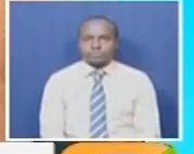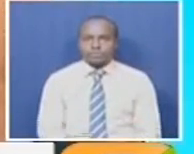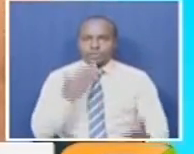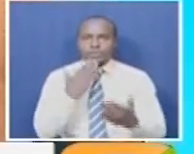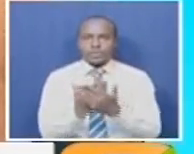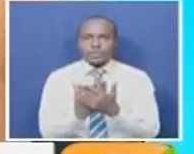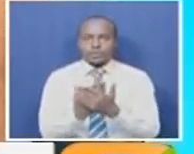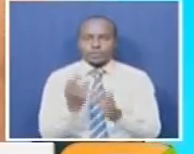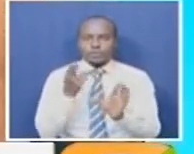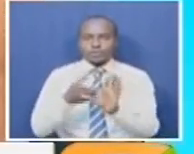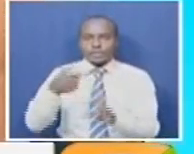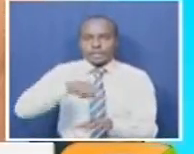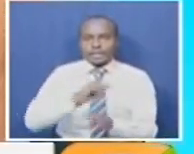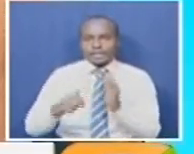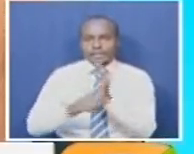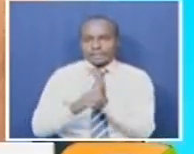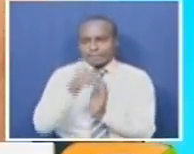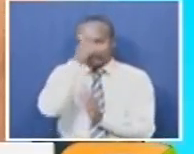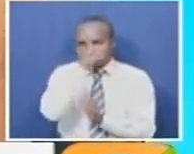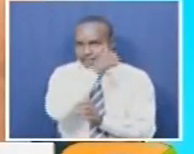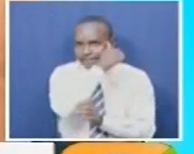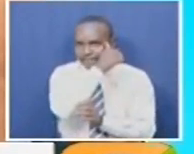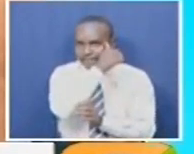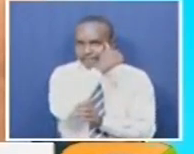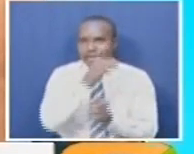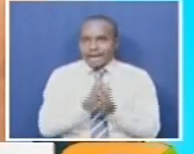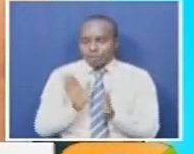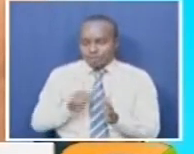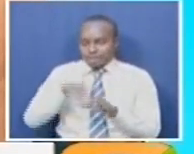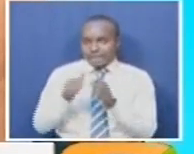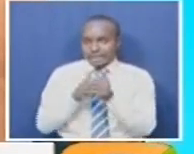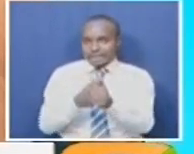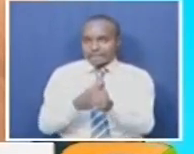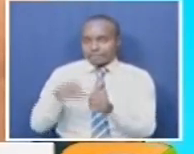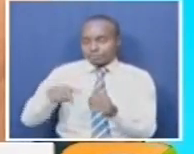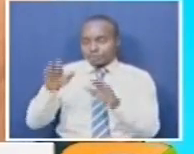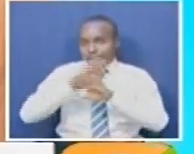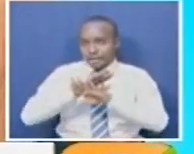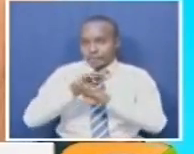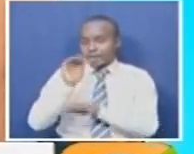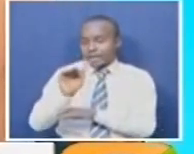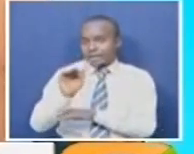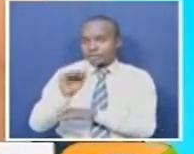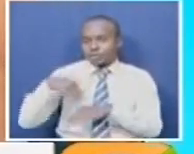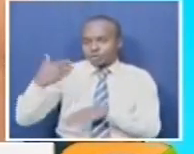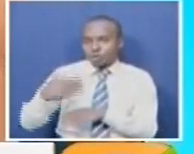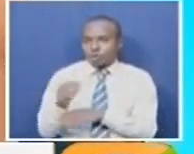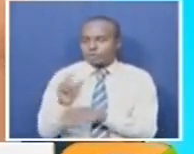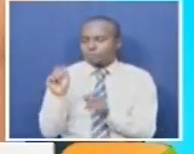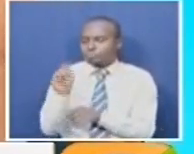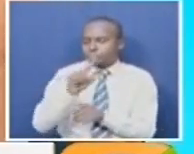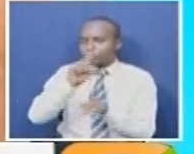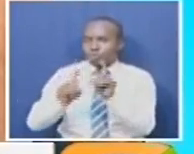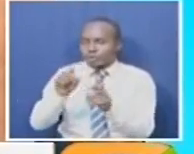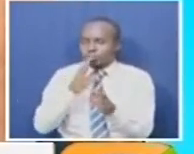Thank you for joining us. My name is Lillian Muli, and on Women in Leadership tonight, we ask you, as always, to send in your questions,